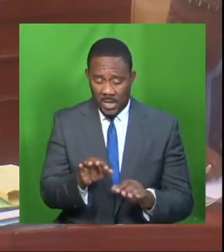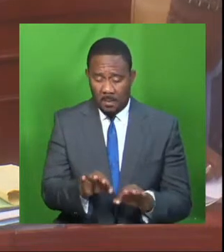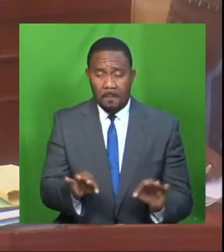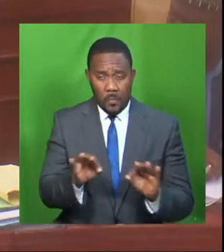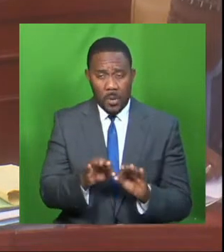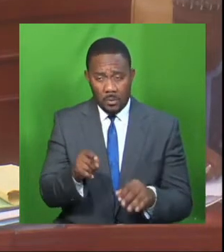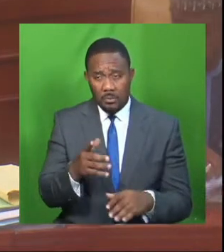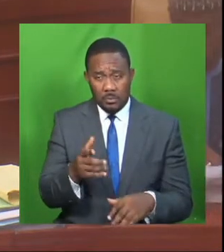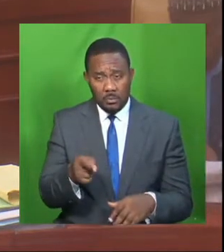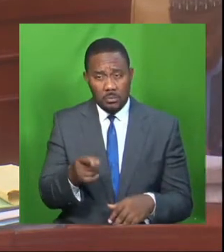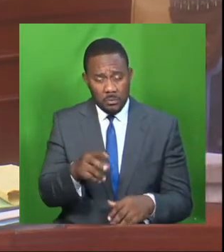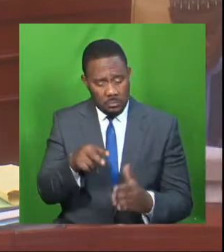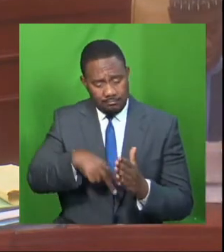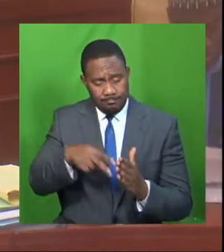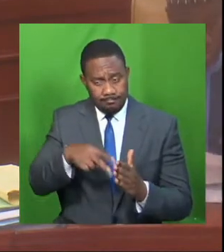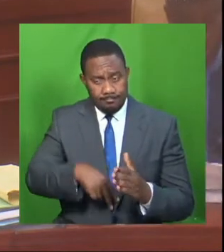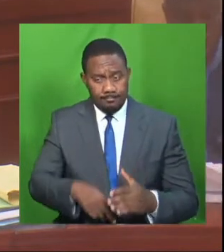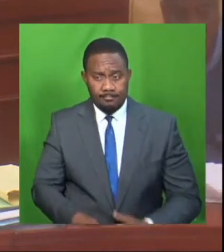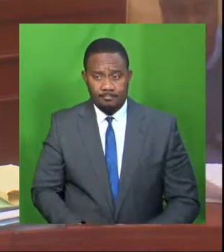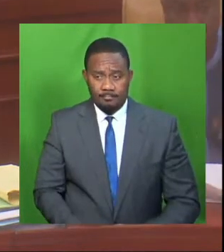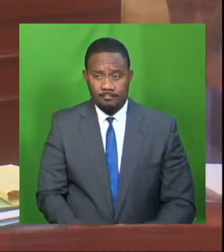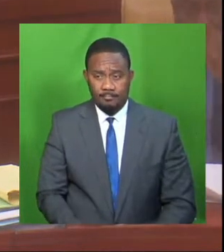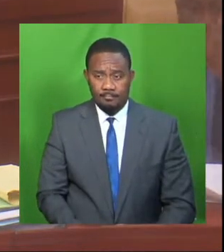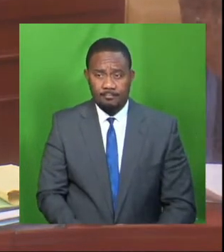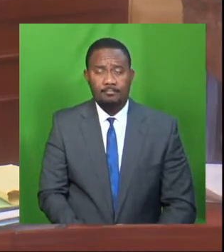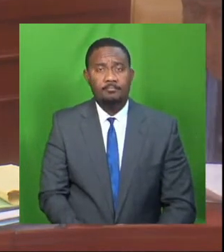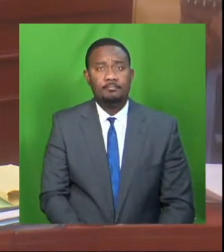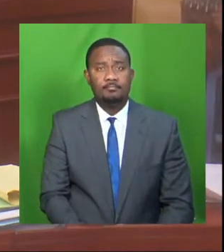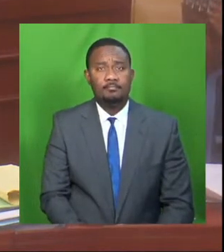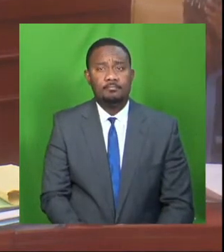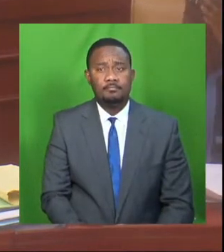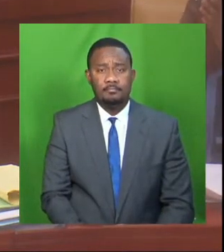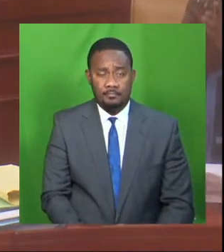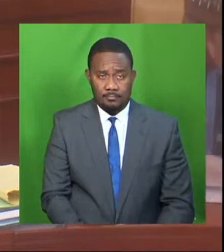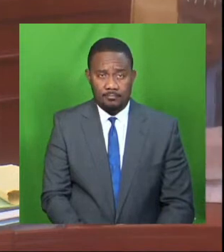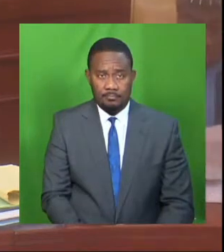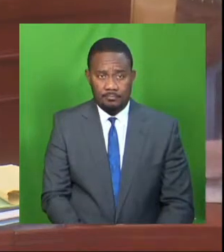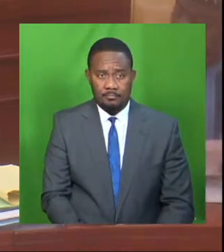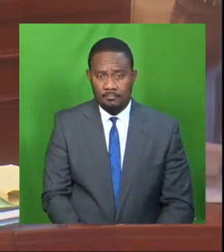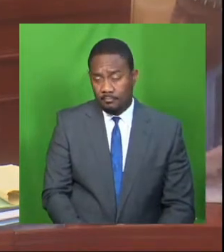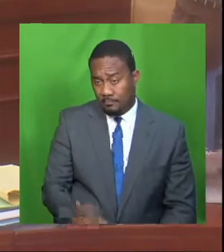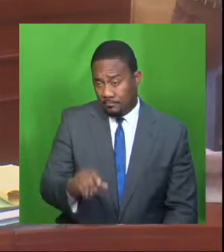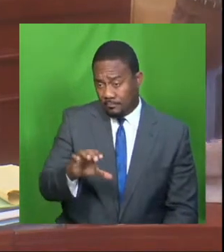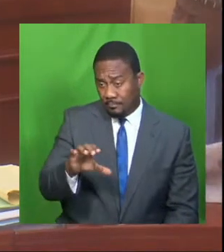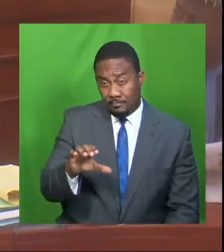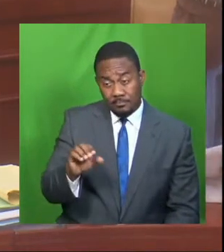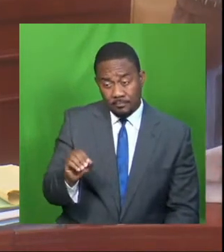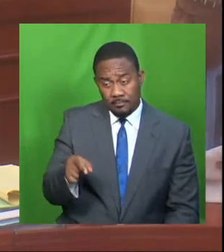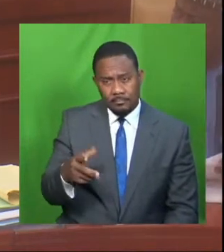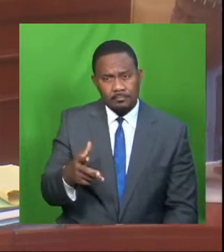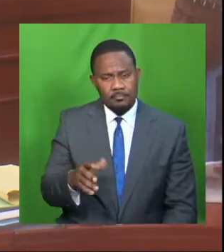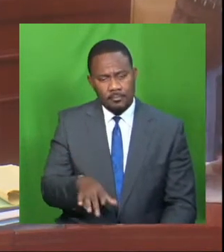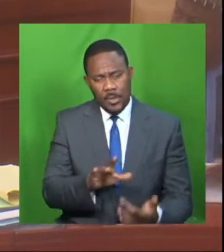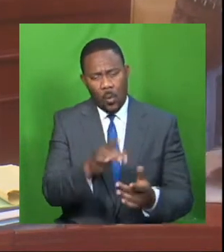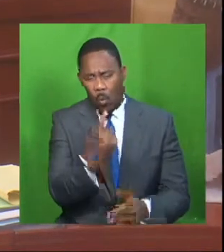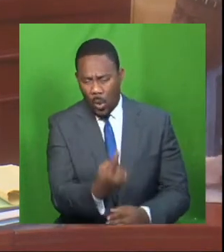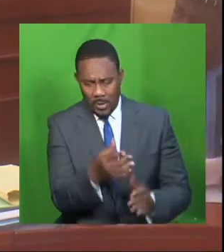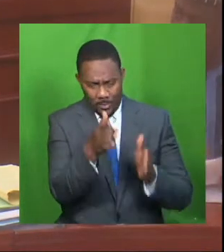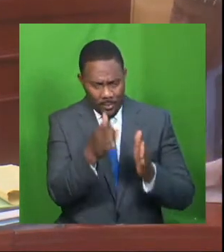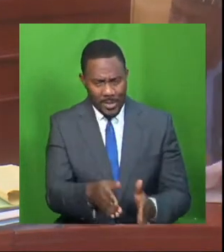The committee noted that the irregularities decreased significantly from an amount of 12